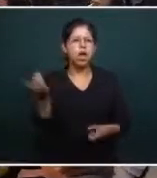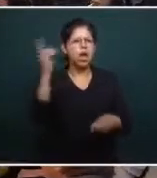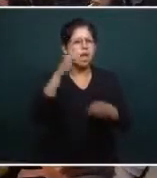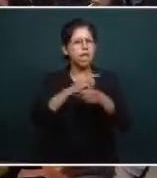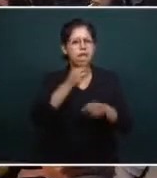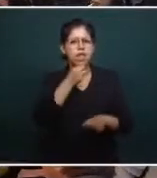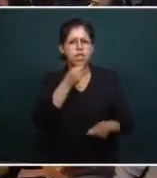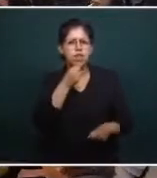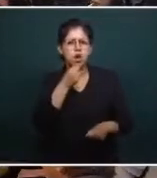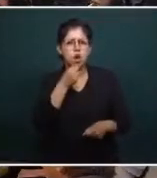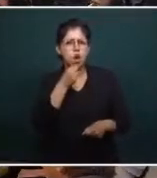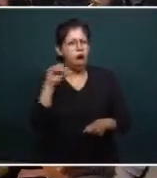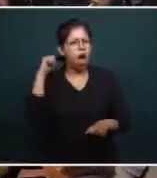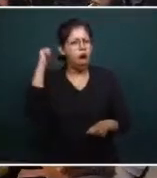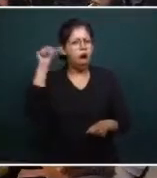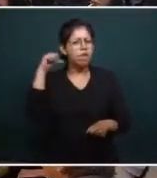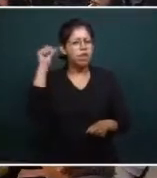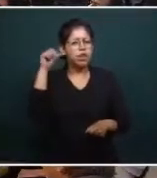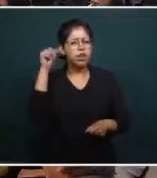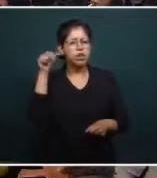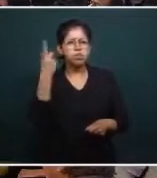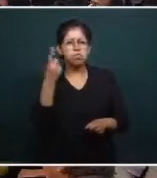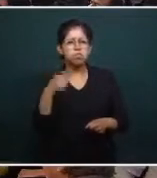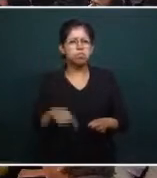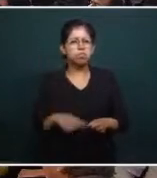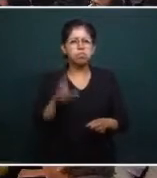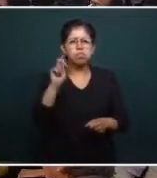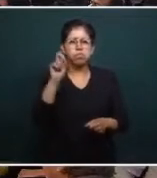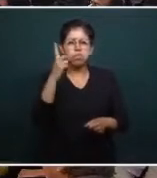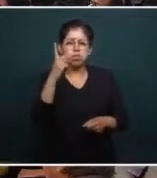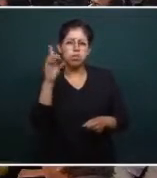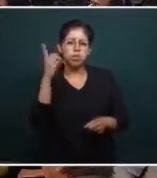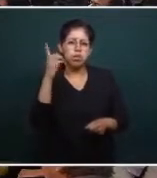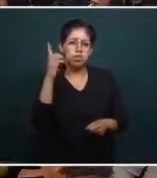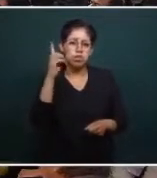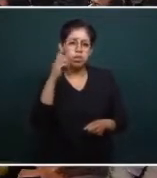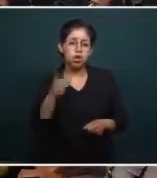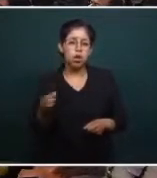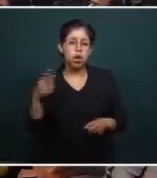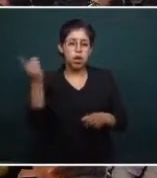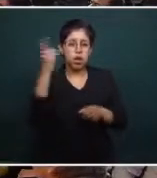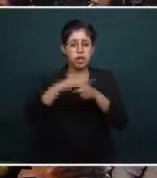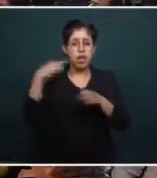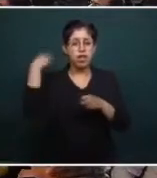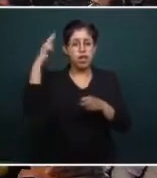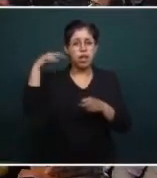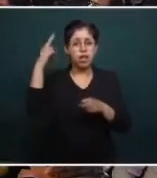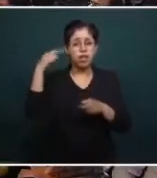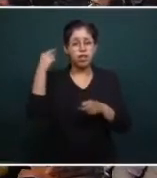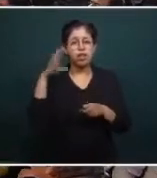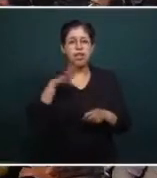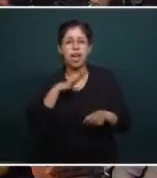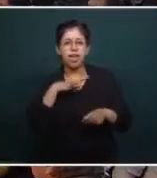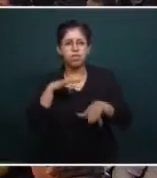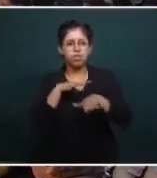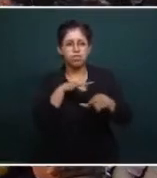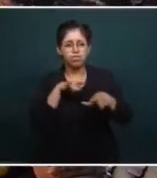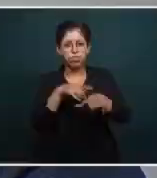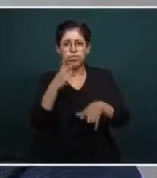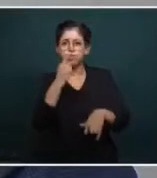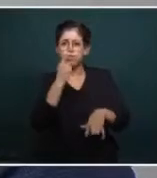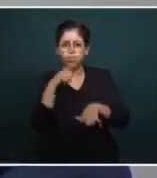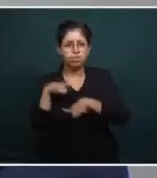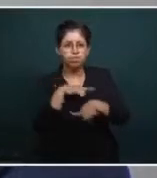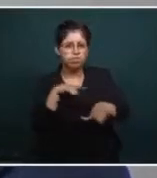mes de abril, Especially in the fin de month año of y the February, where the tenemos Child's Day, operativos especiales, we have año special